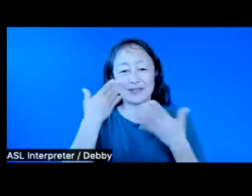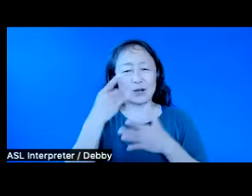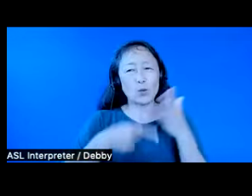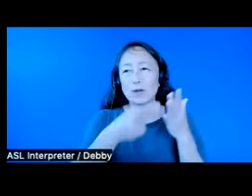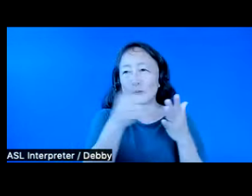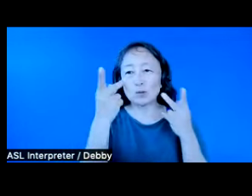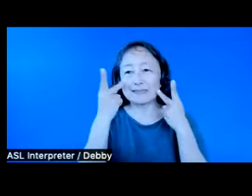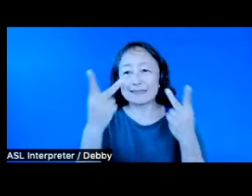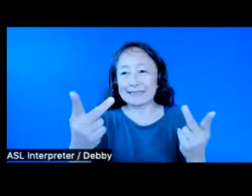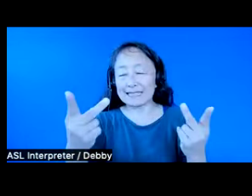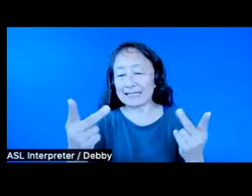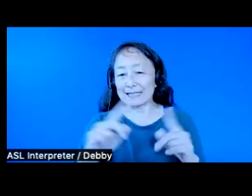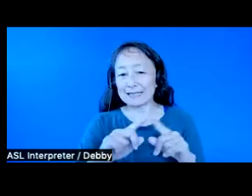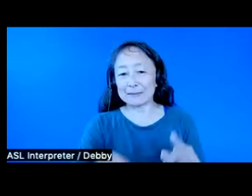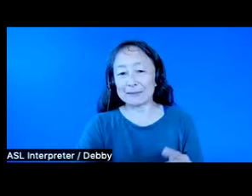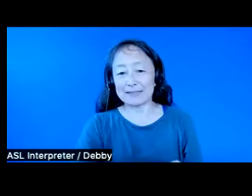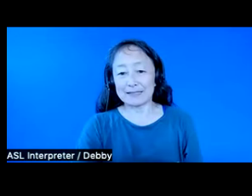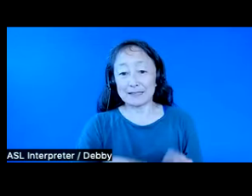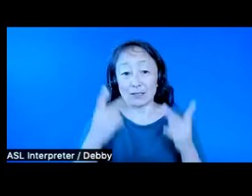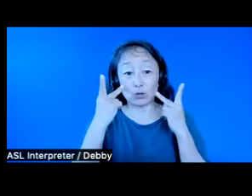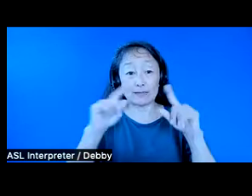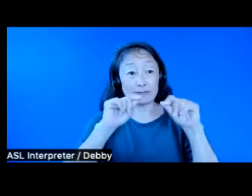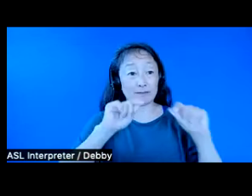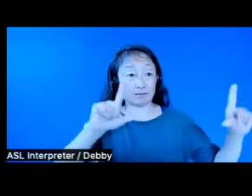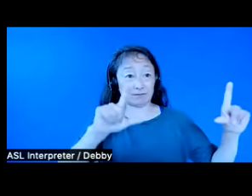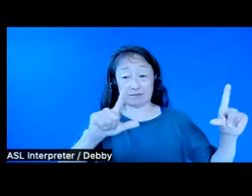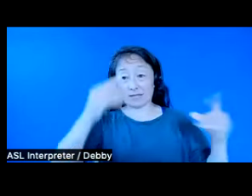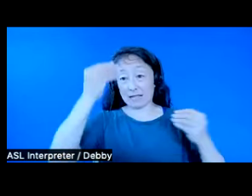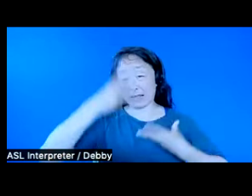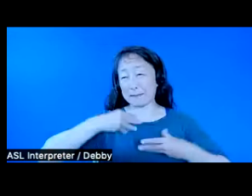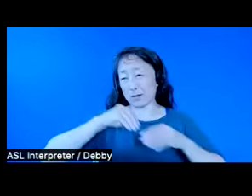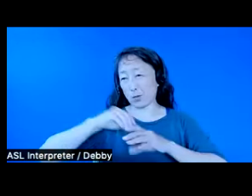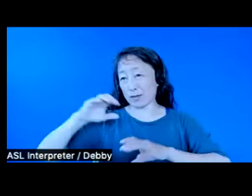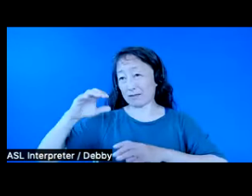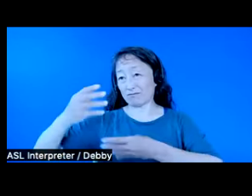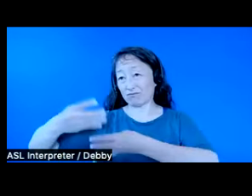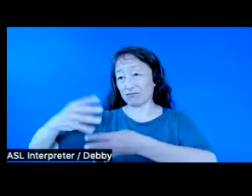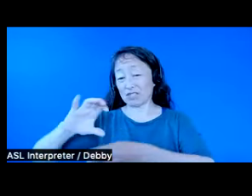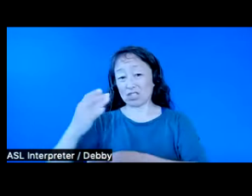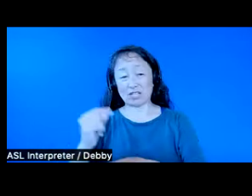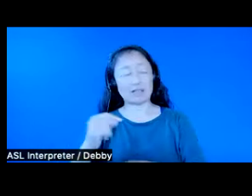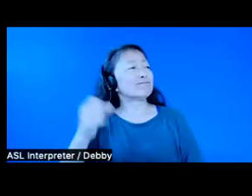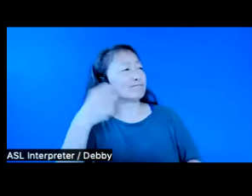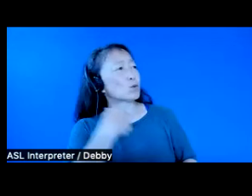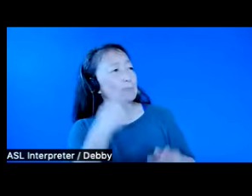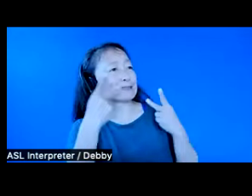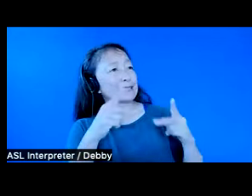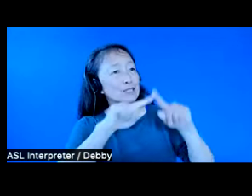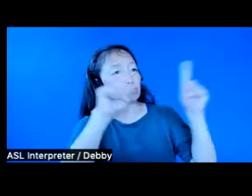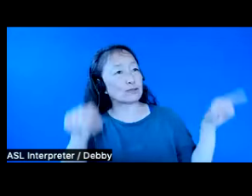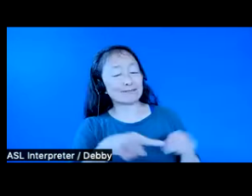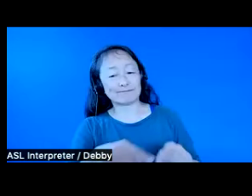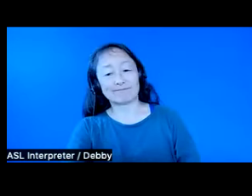see. You see the screen? Let me know in the chat, please. Yeah, we see the screen. Awesome, thank